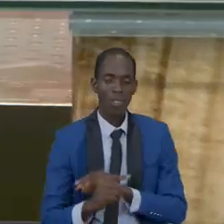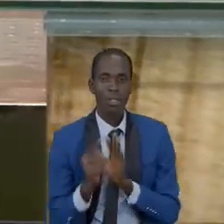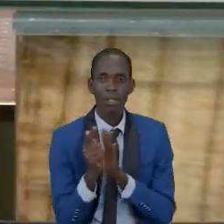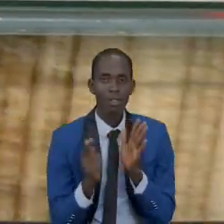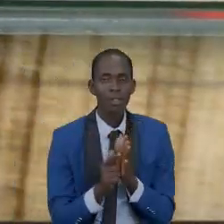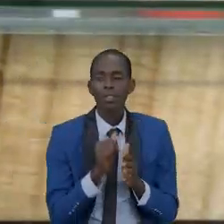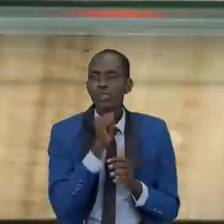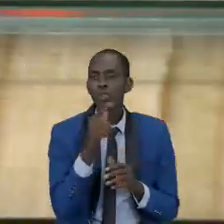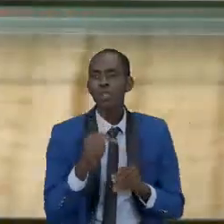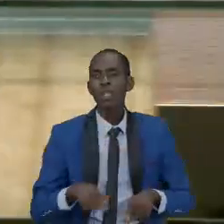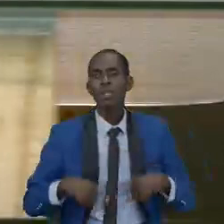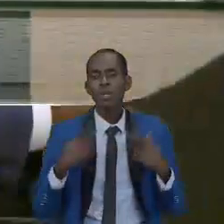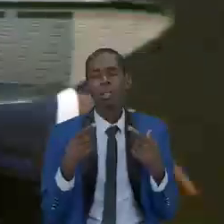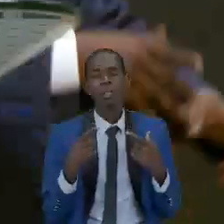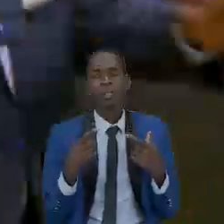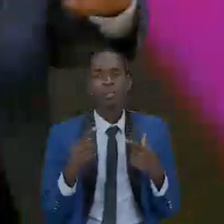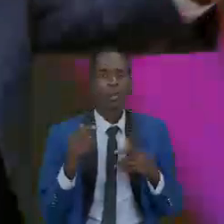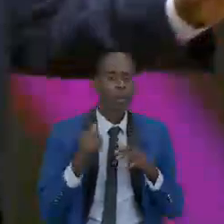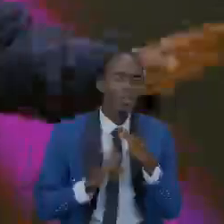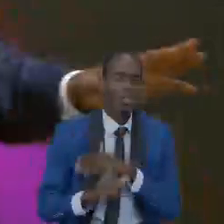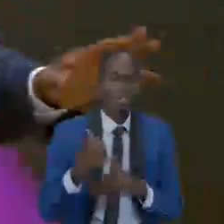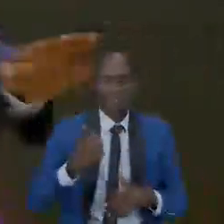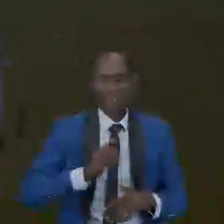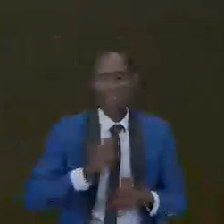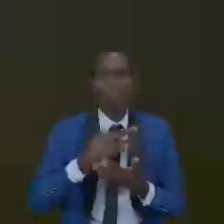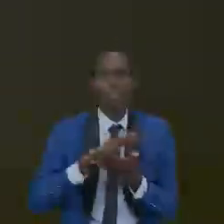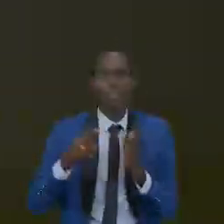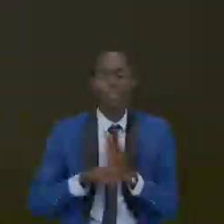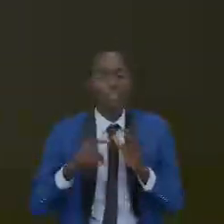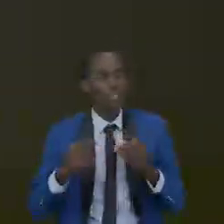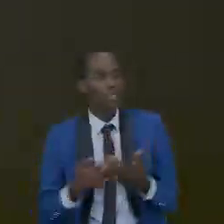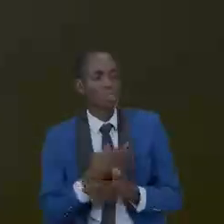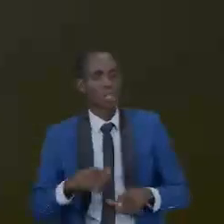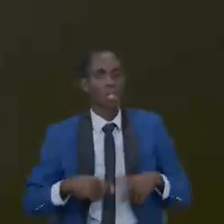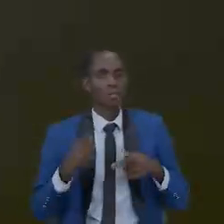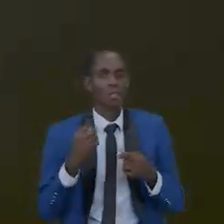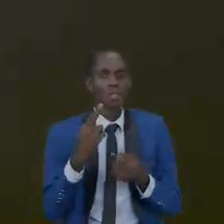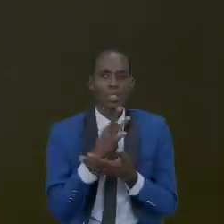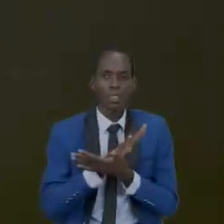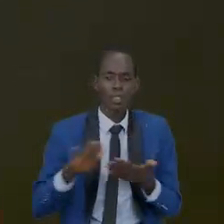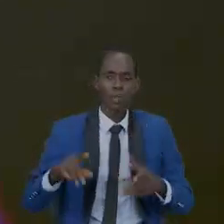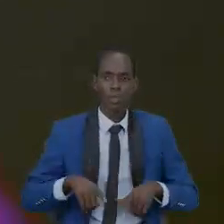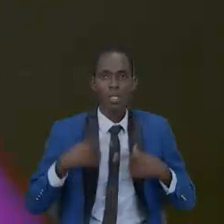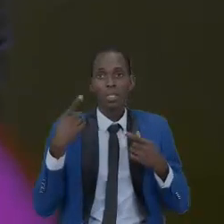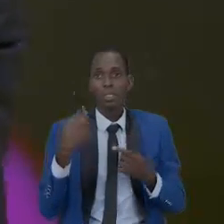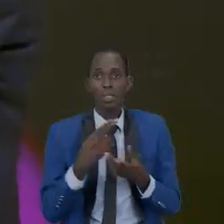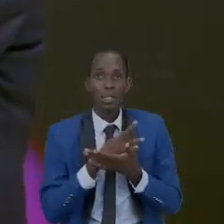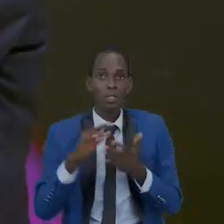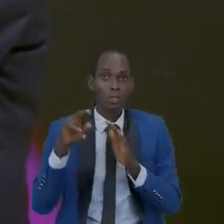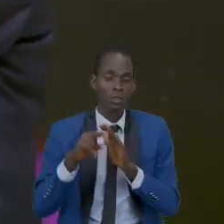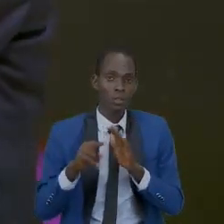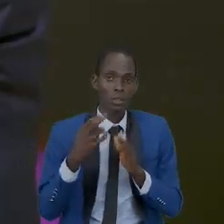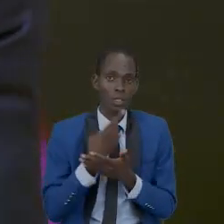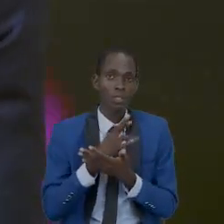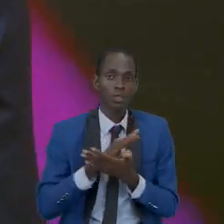the life under self-righteousness, the new life, the redeemed life, the righteous life, the